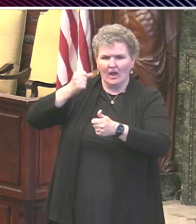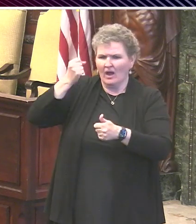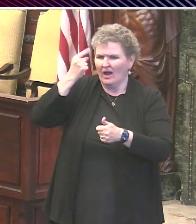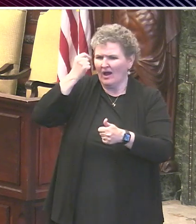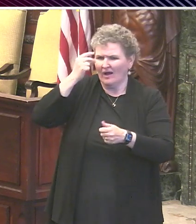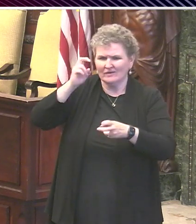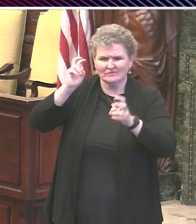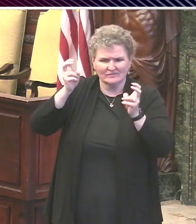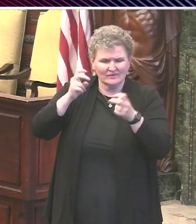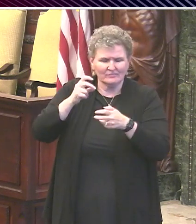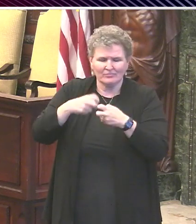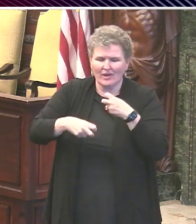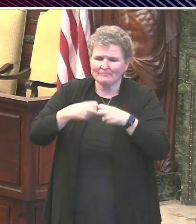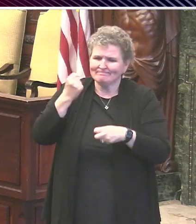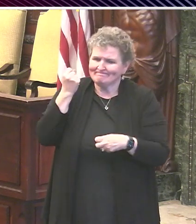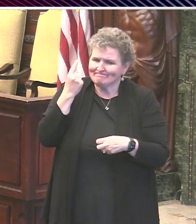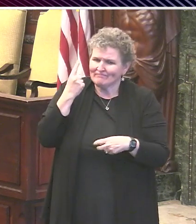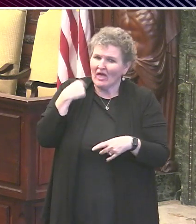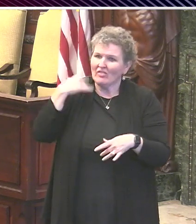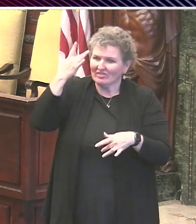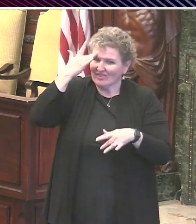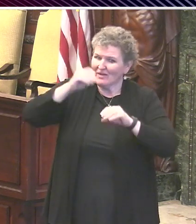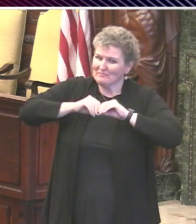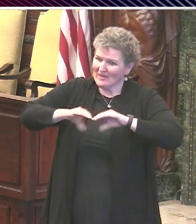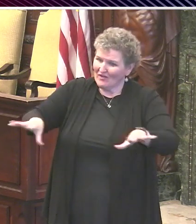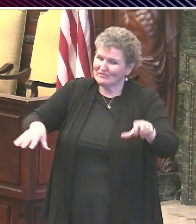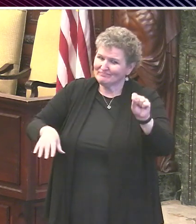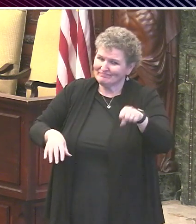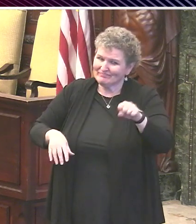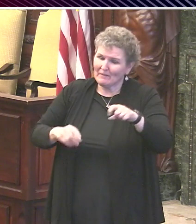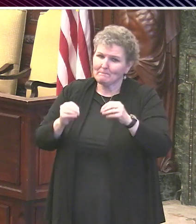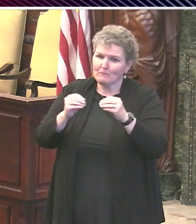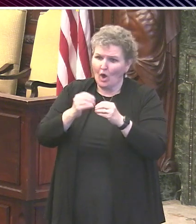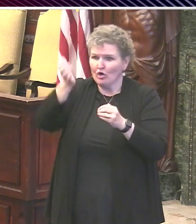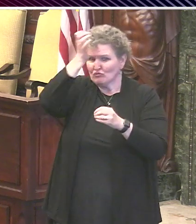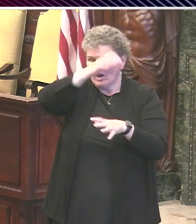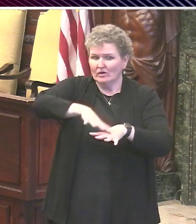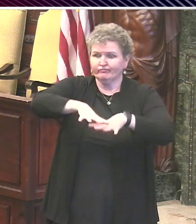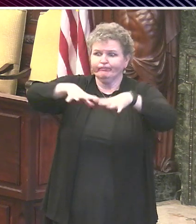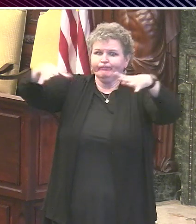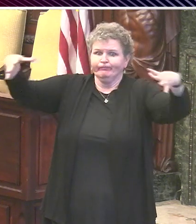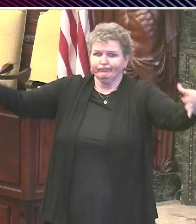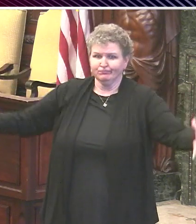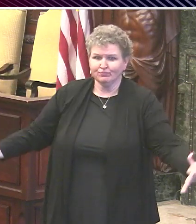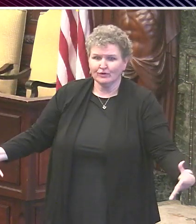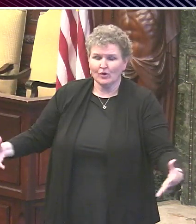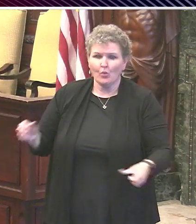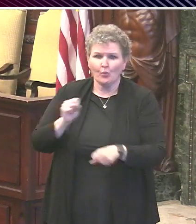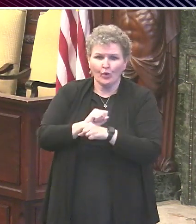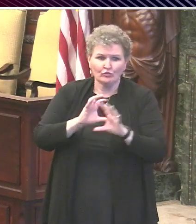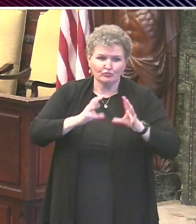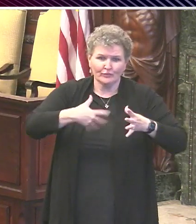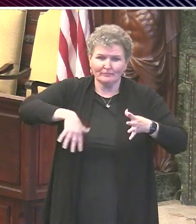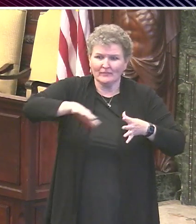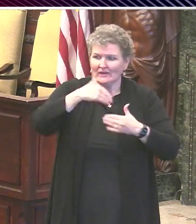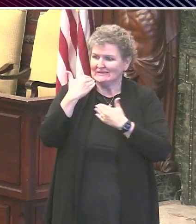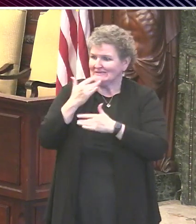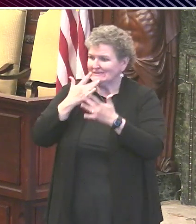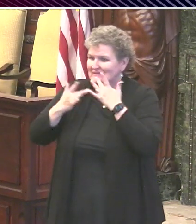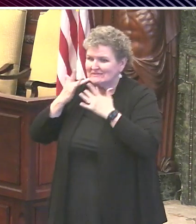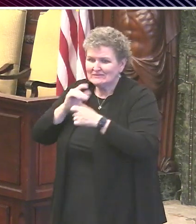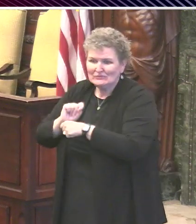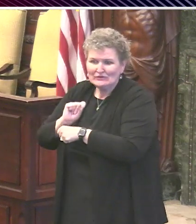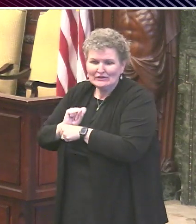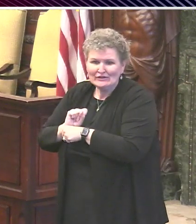a pandemic. We're producing a lot more trash. Our workforce has a capacity that is not